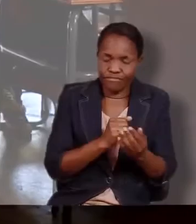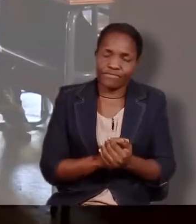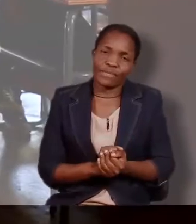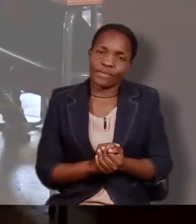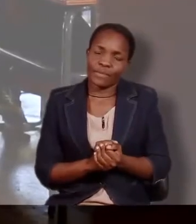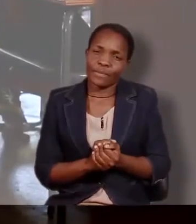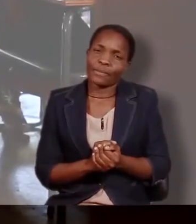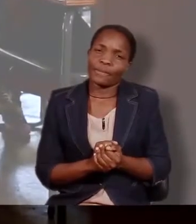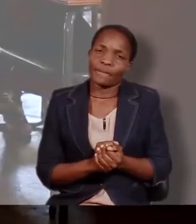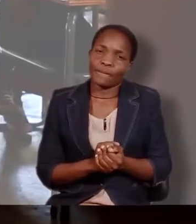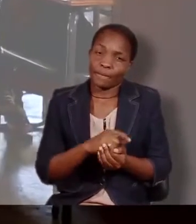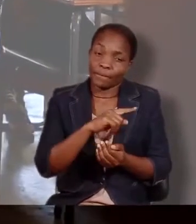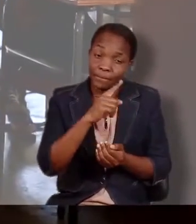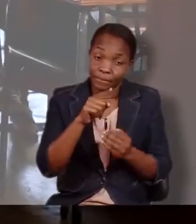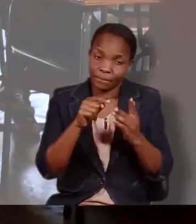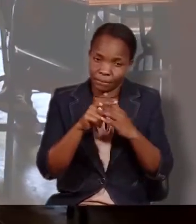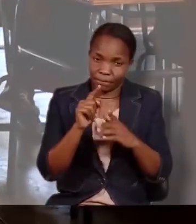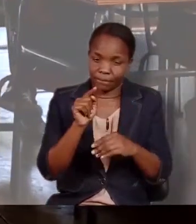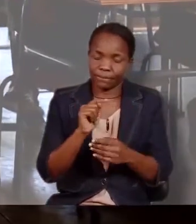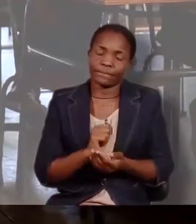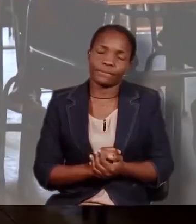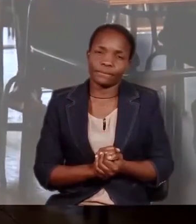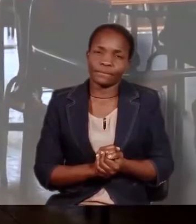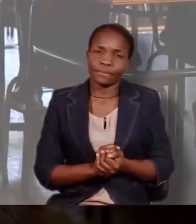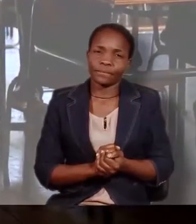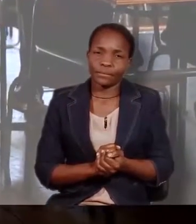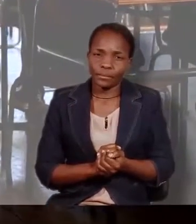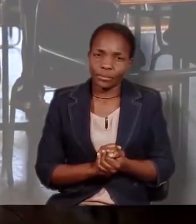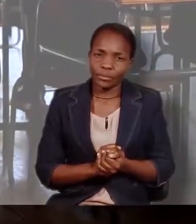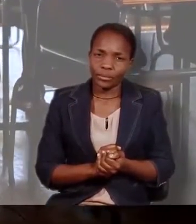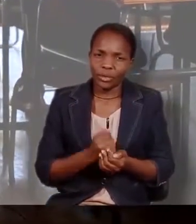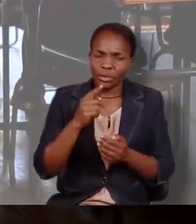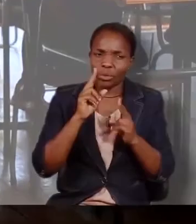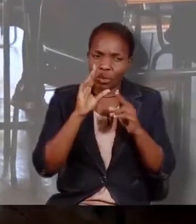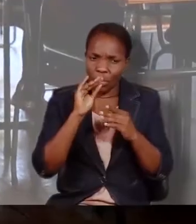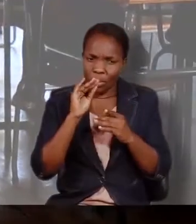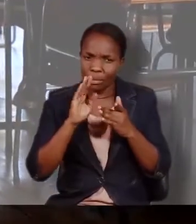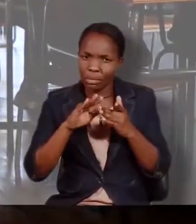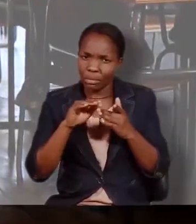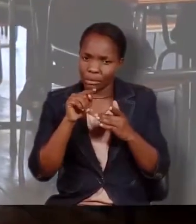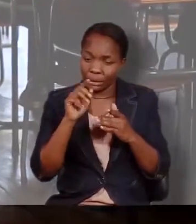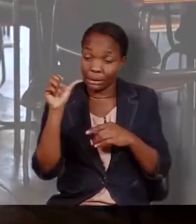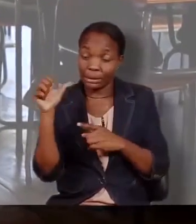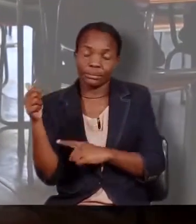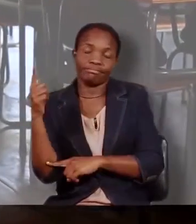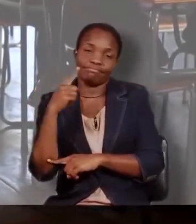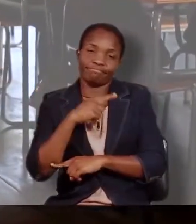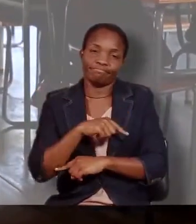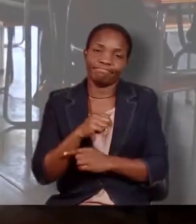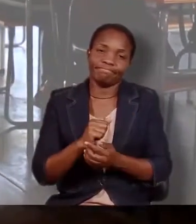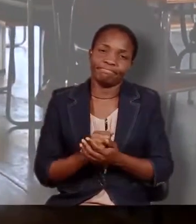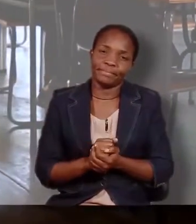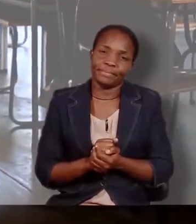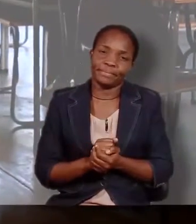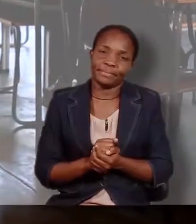And that is what happened eventually. But we will talk about this another day. You see,